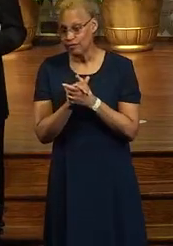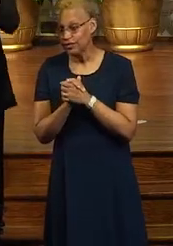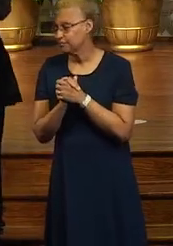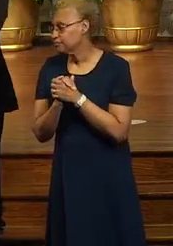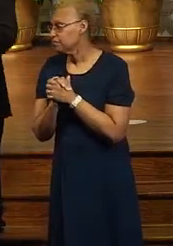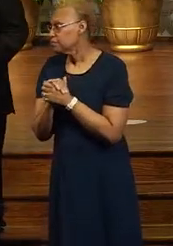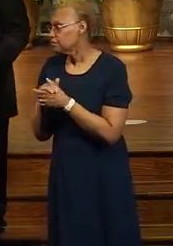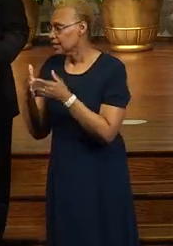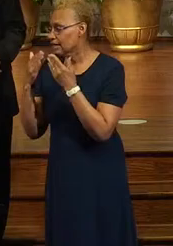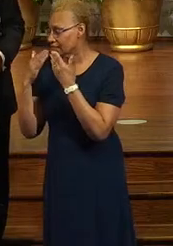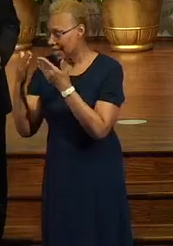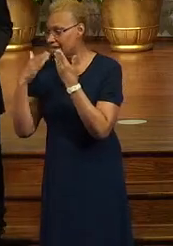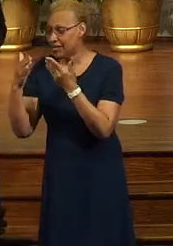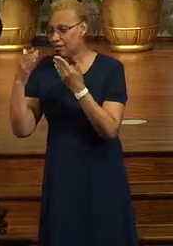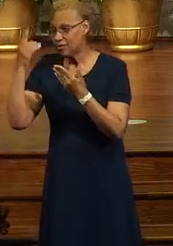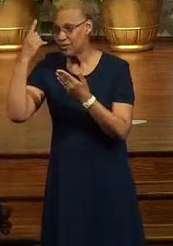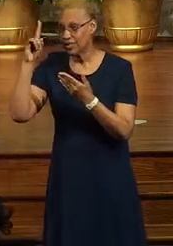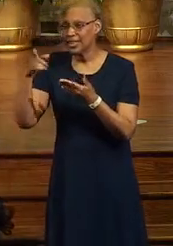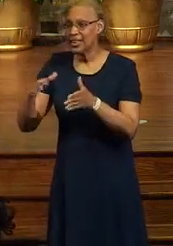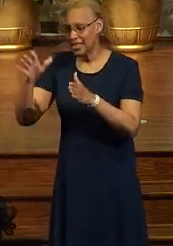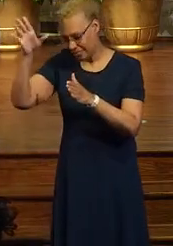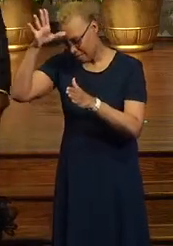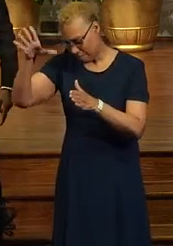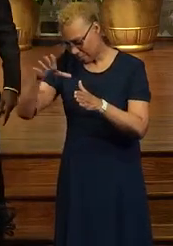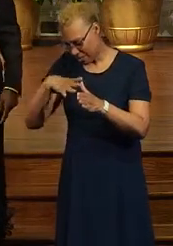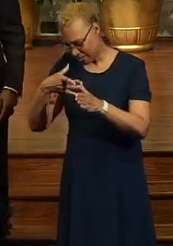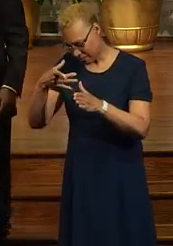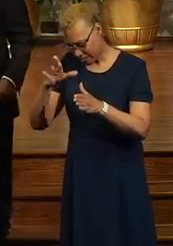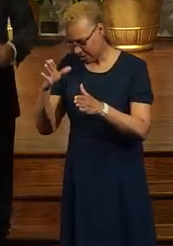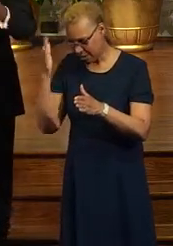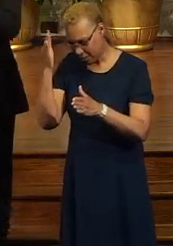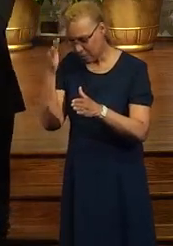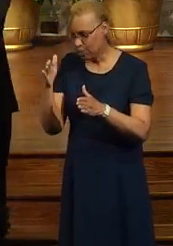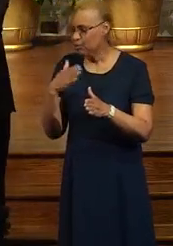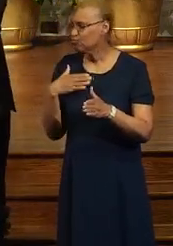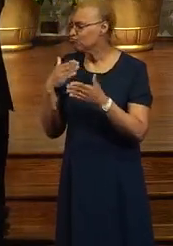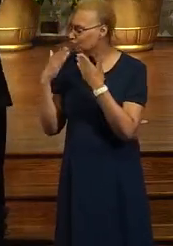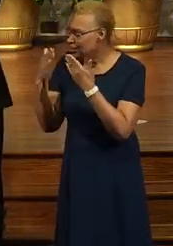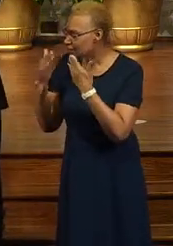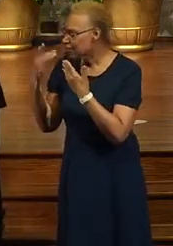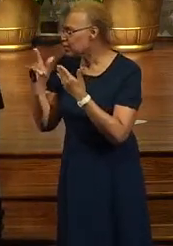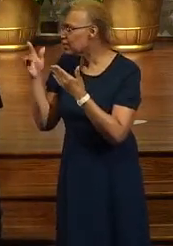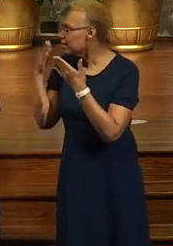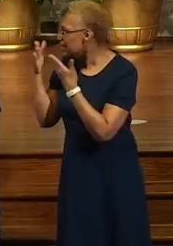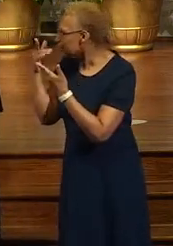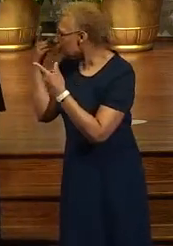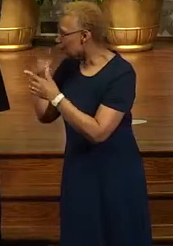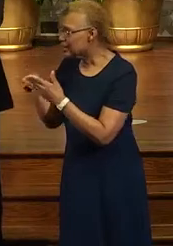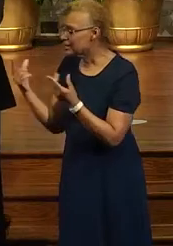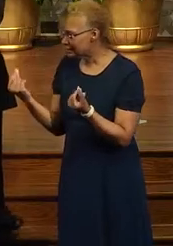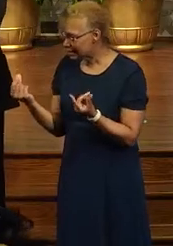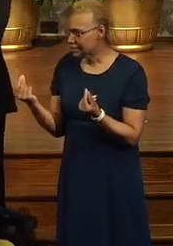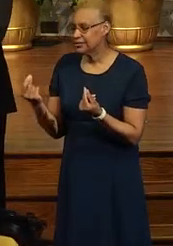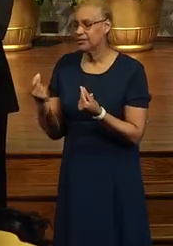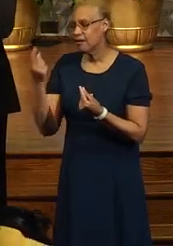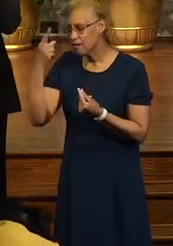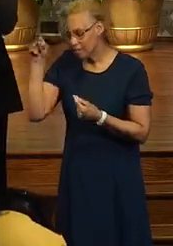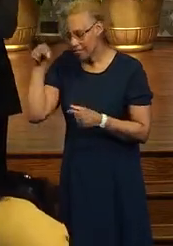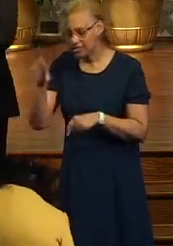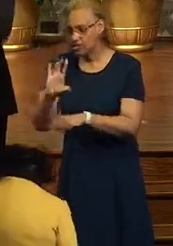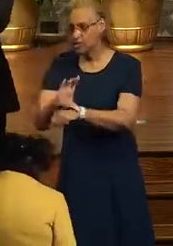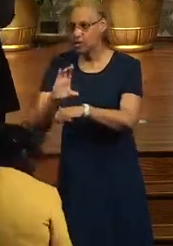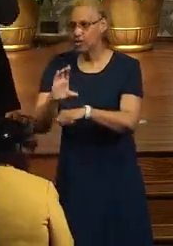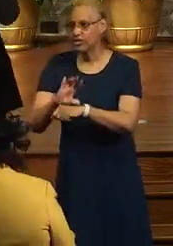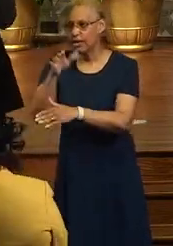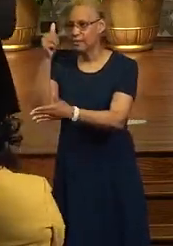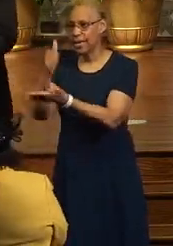love. Stand to your feet and let the man of God know you appreciate it. That we appreciate what he does for this church,